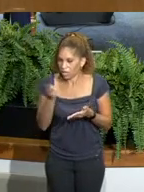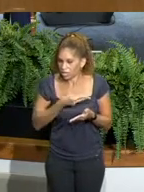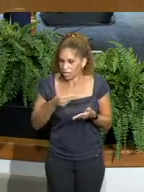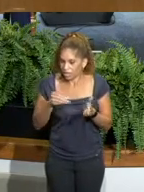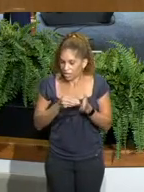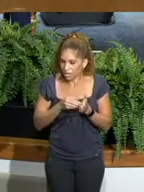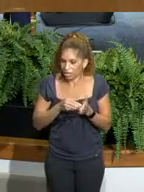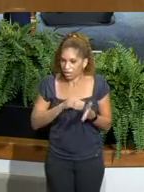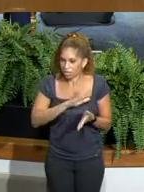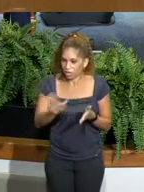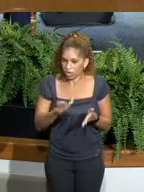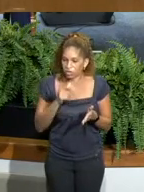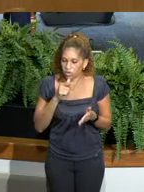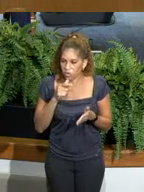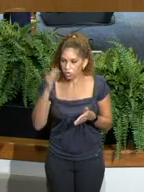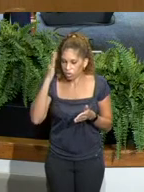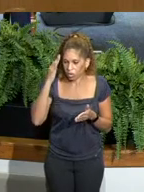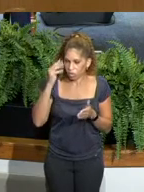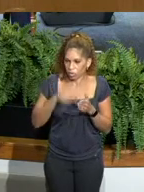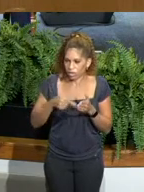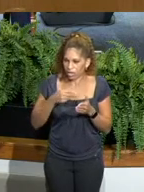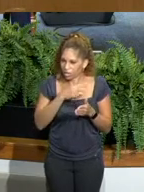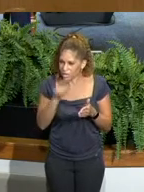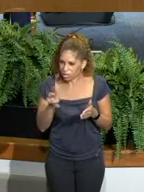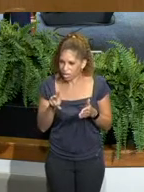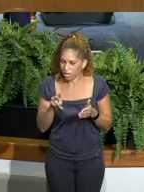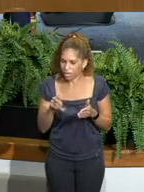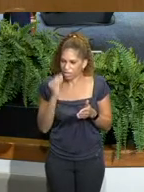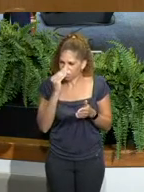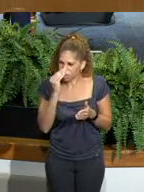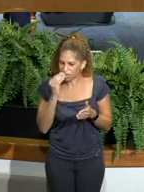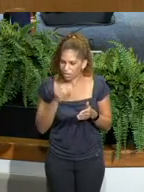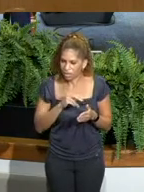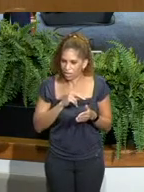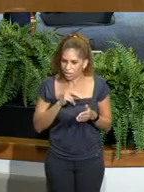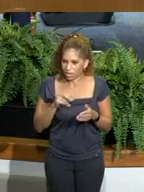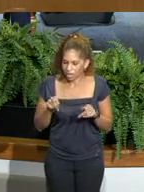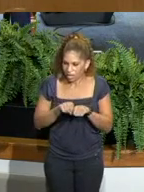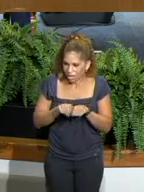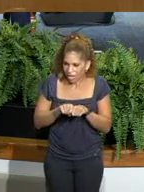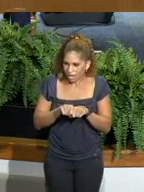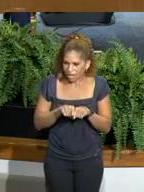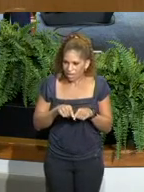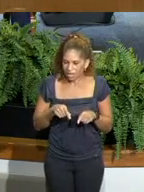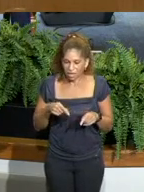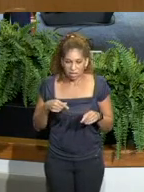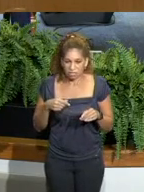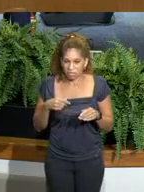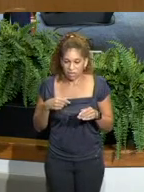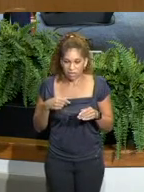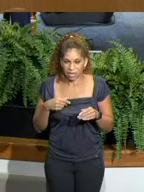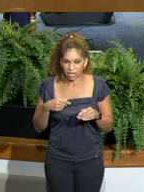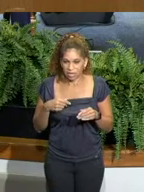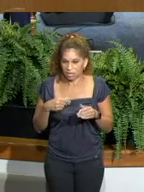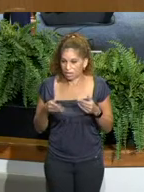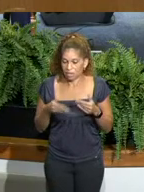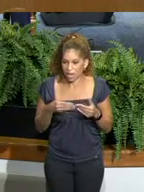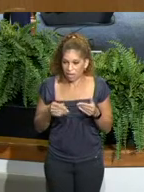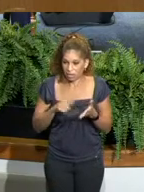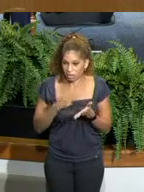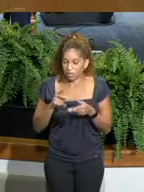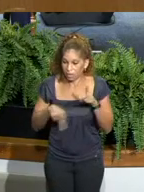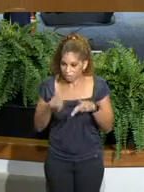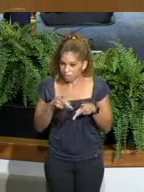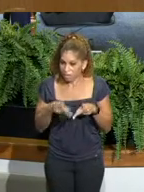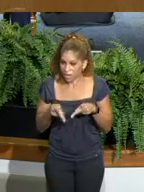know what it looks like and smells like, even when some of the folk that look like us are selling us out, we still